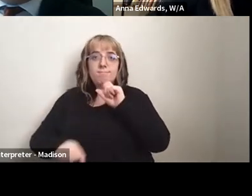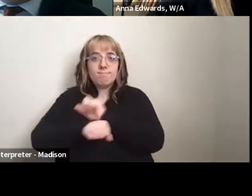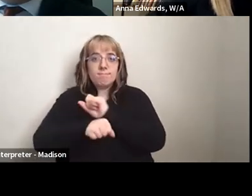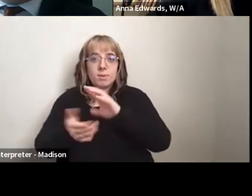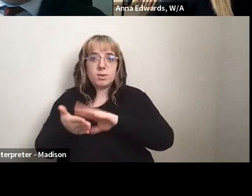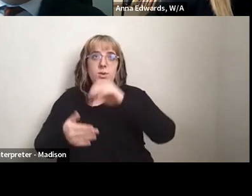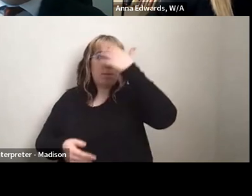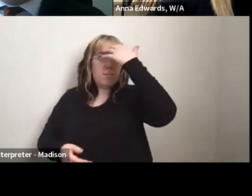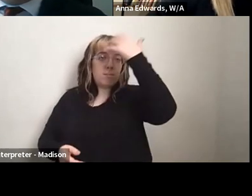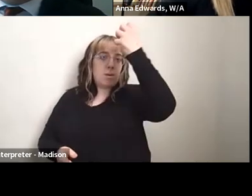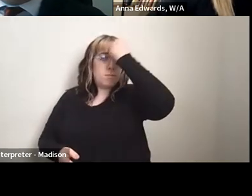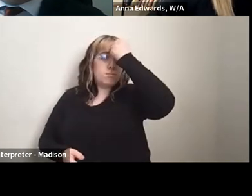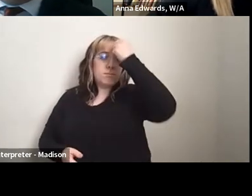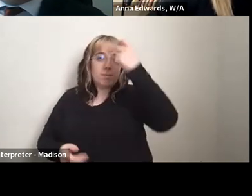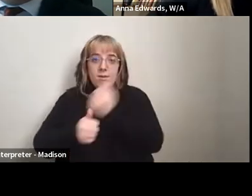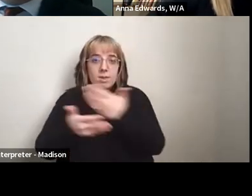knowledge.